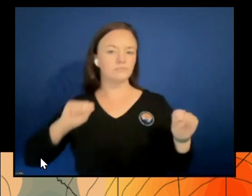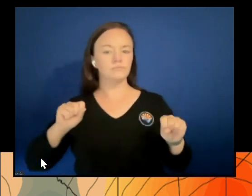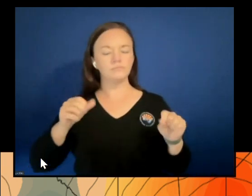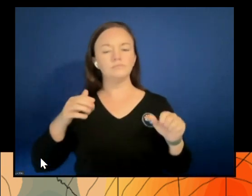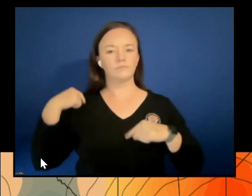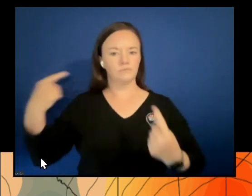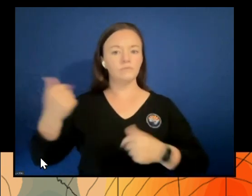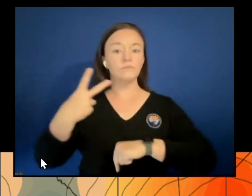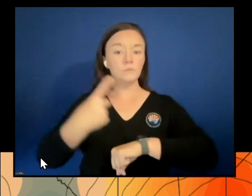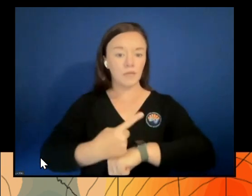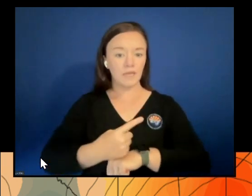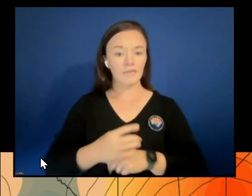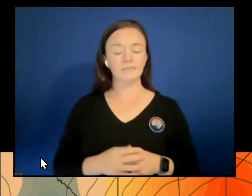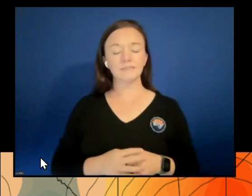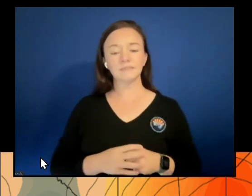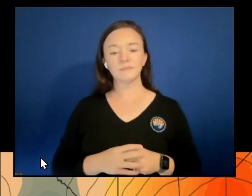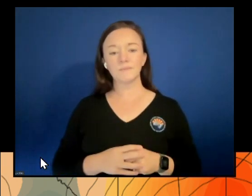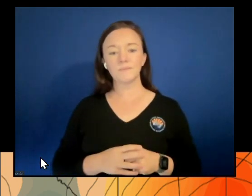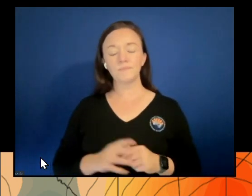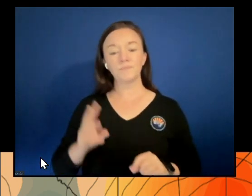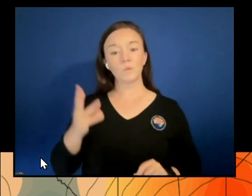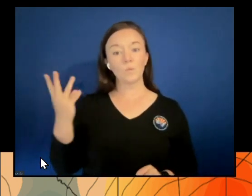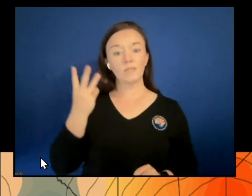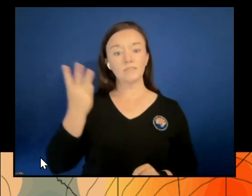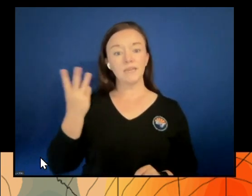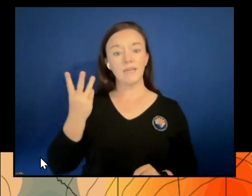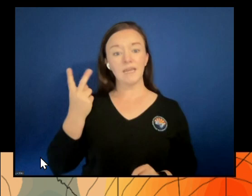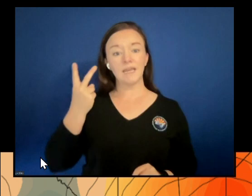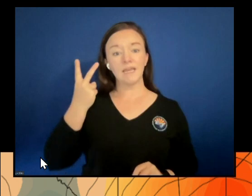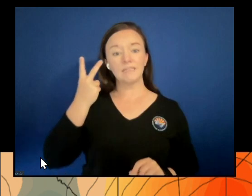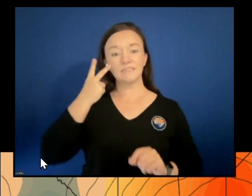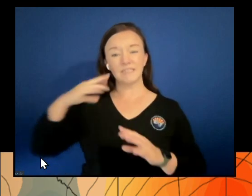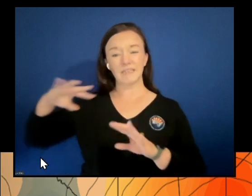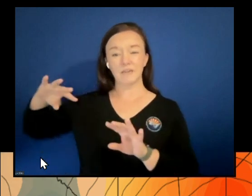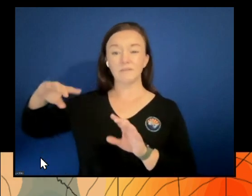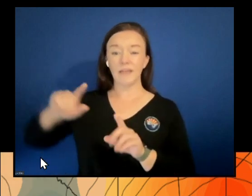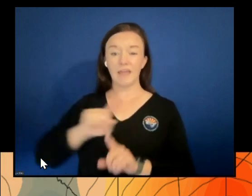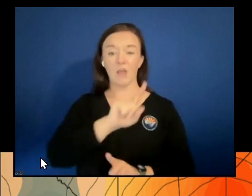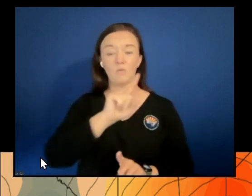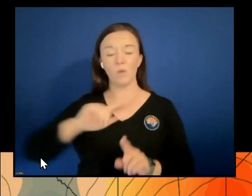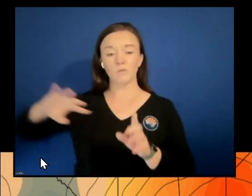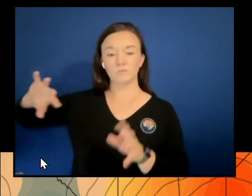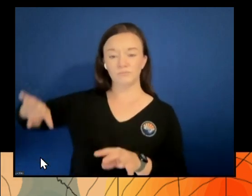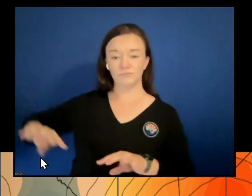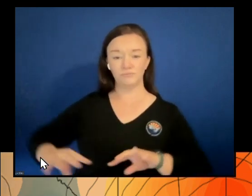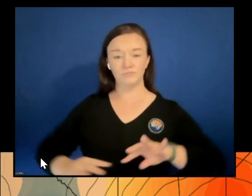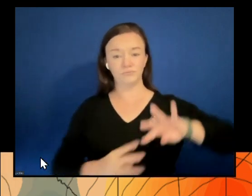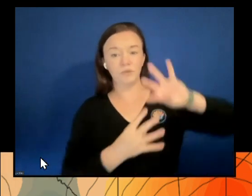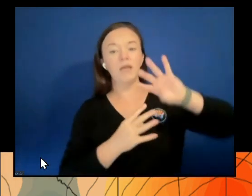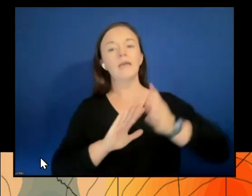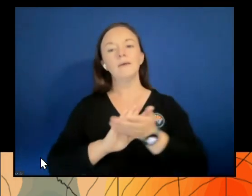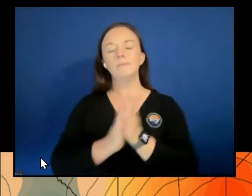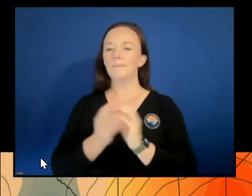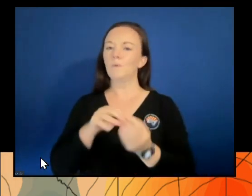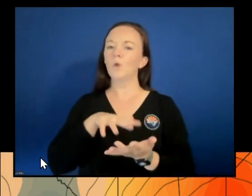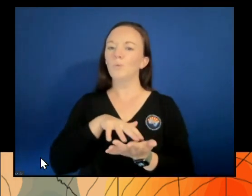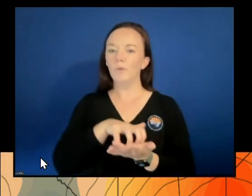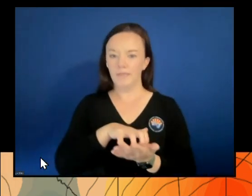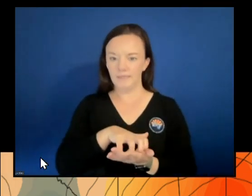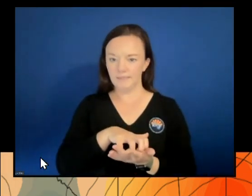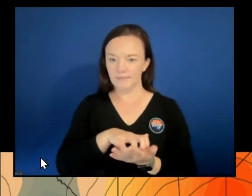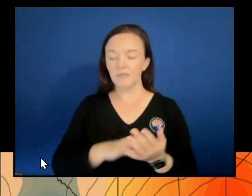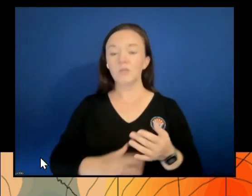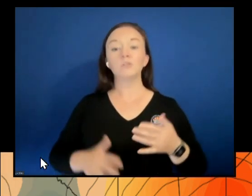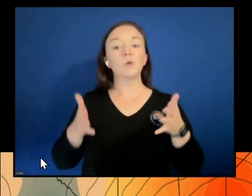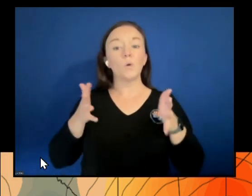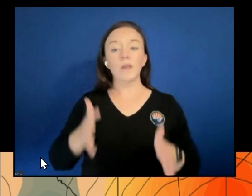Wednesday, this big trough, as you see here, actually weakens, and now we're just left with the big high pressure. So